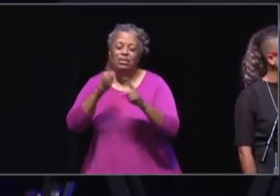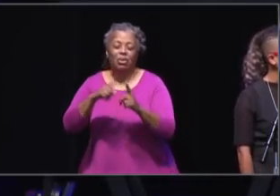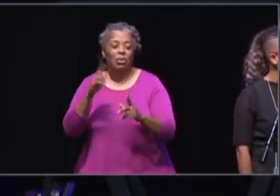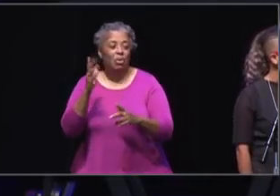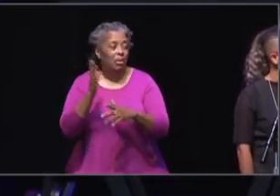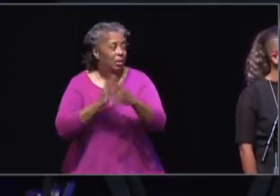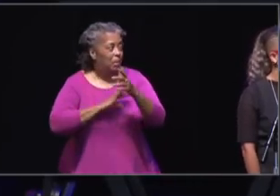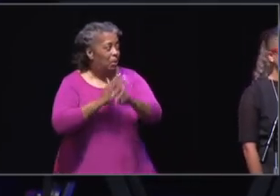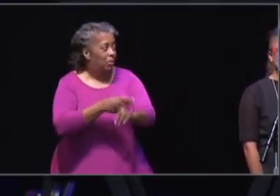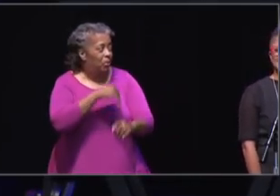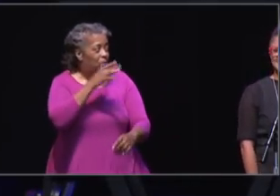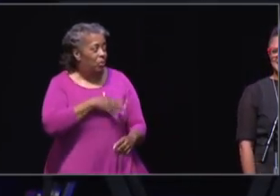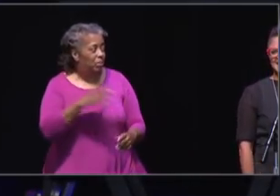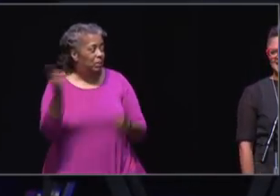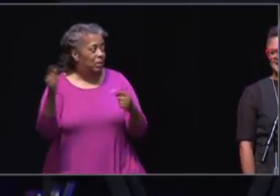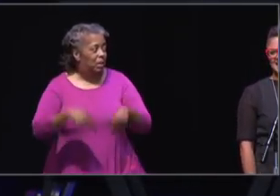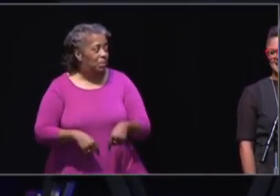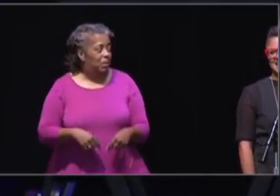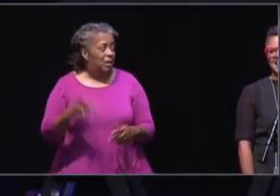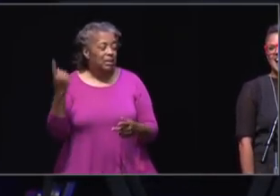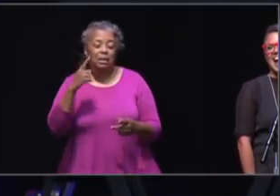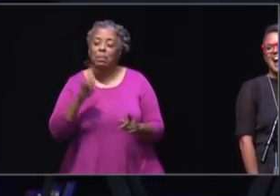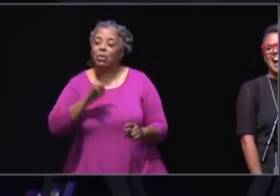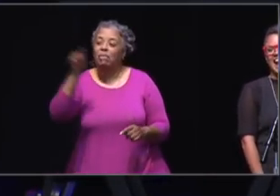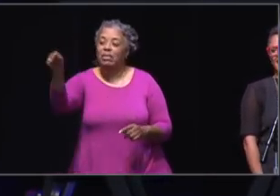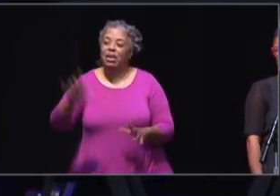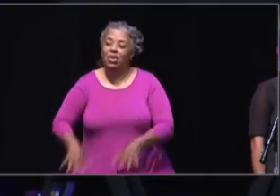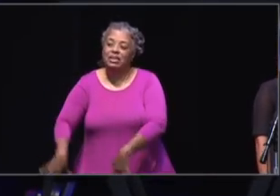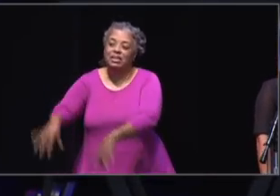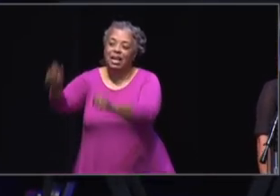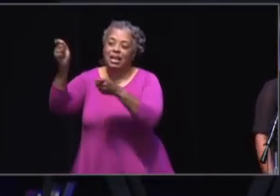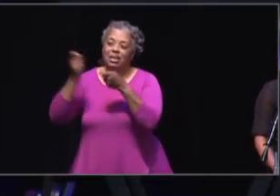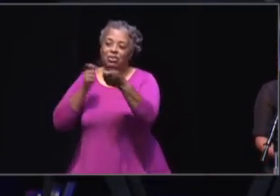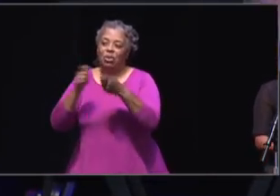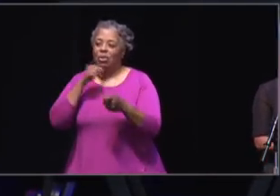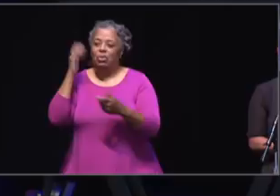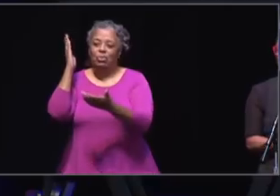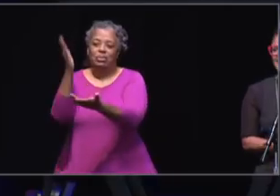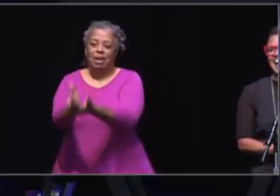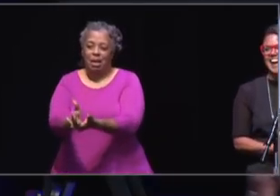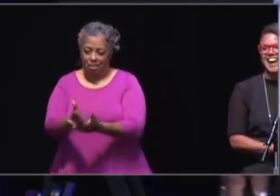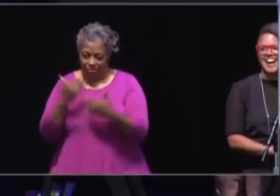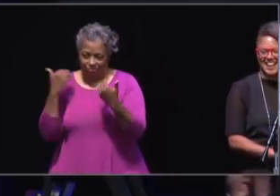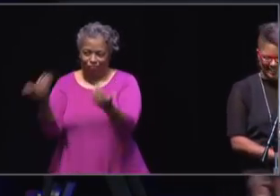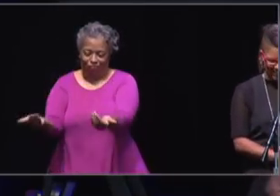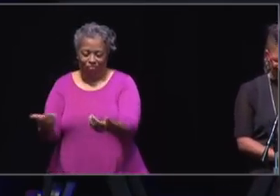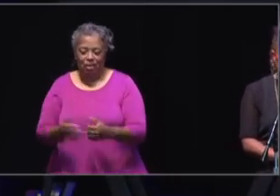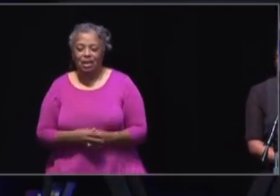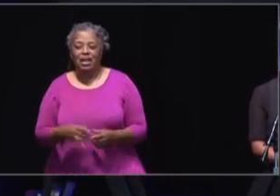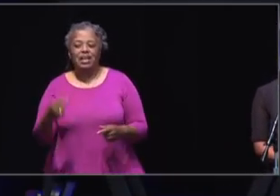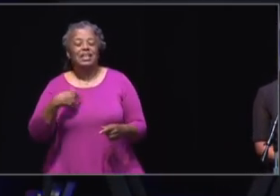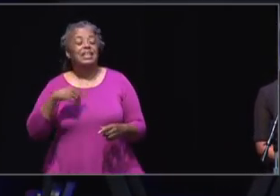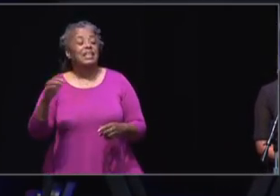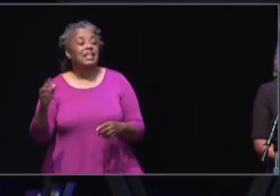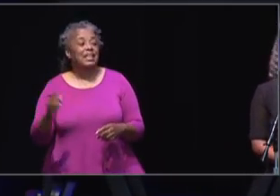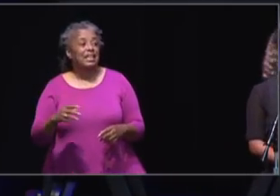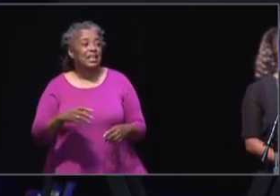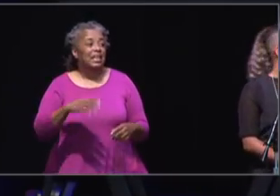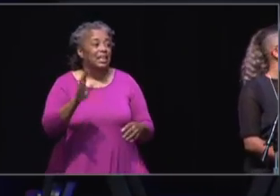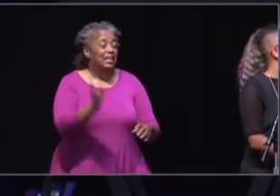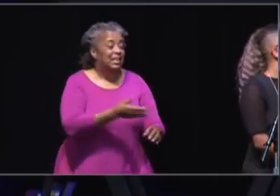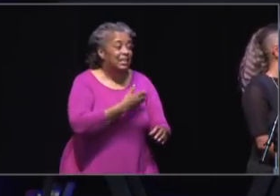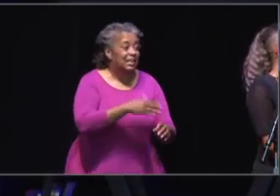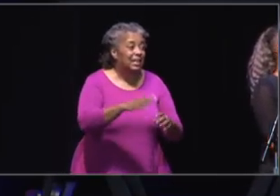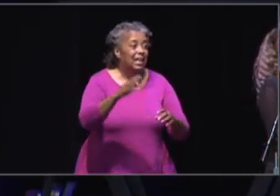I'm smiling because somebody over here has taken control. I love it. Don't stop. Sing, sing. This is the